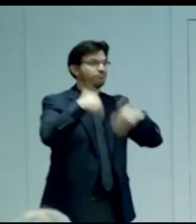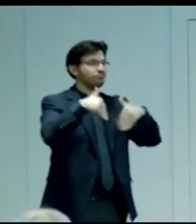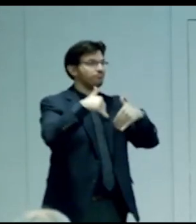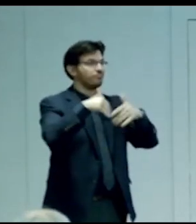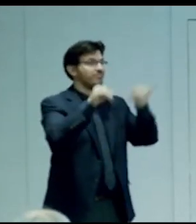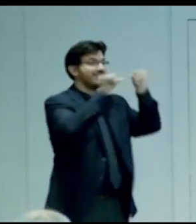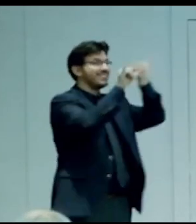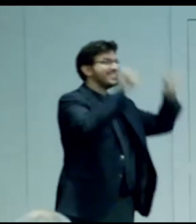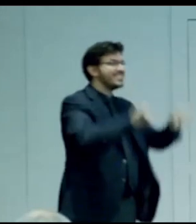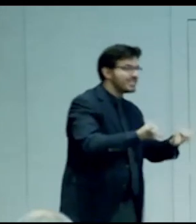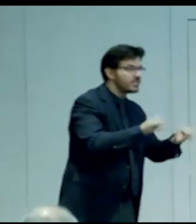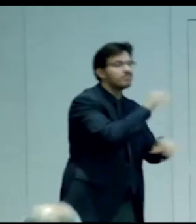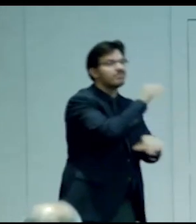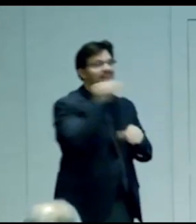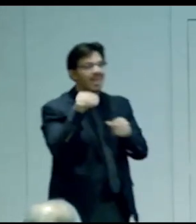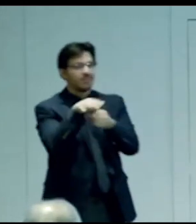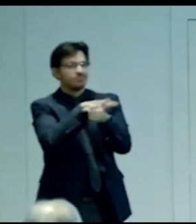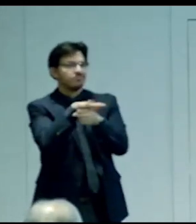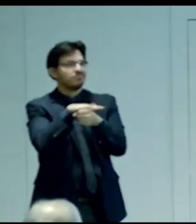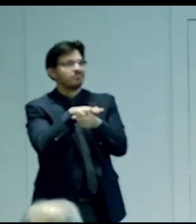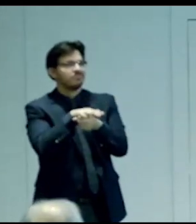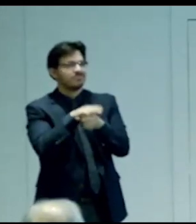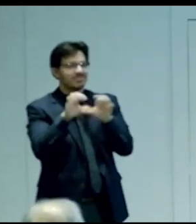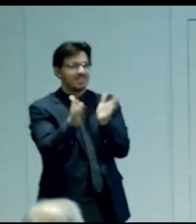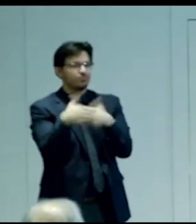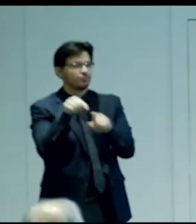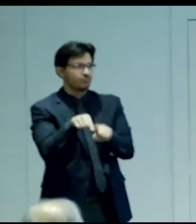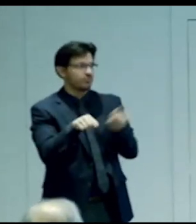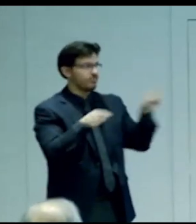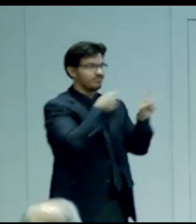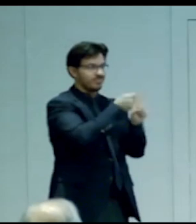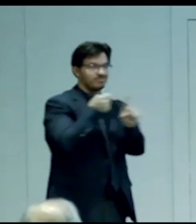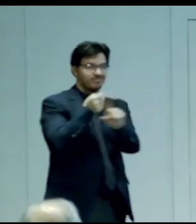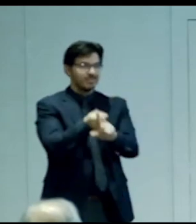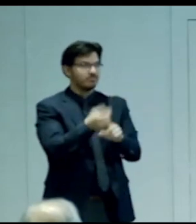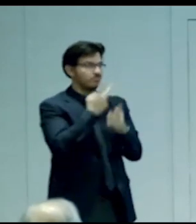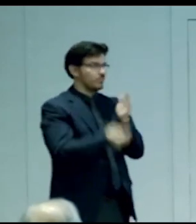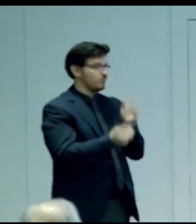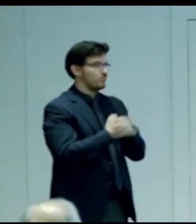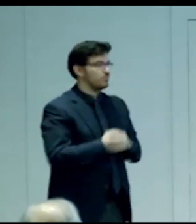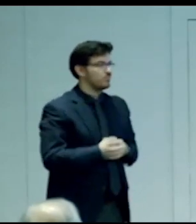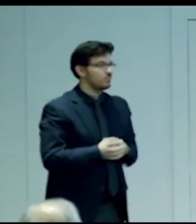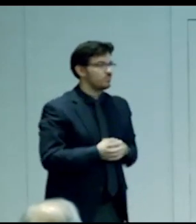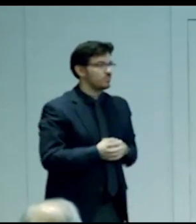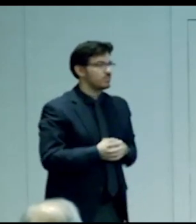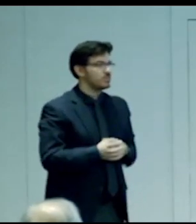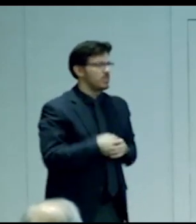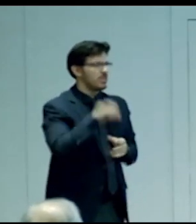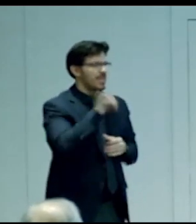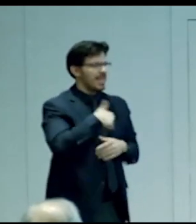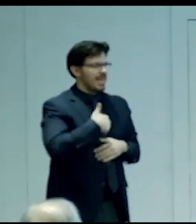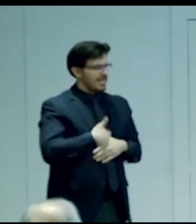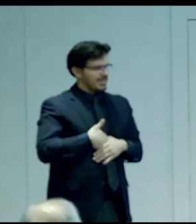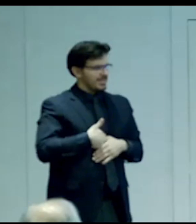the system and at the classroom level. So this bothered me as